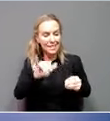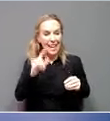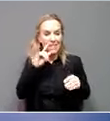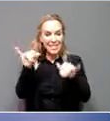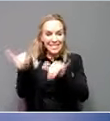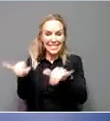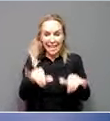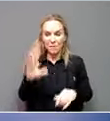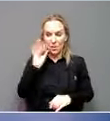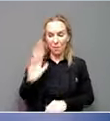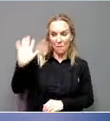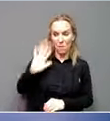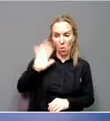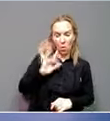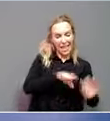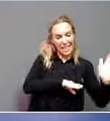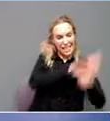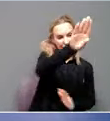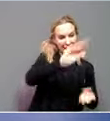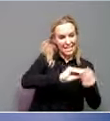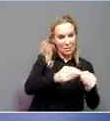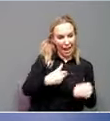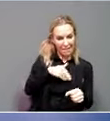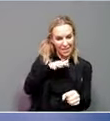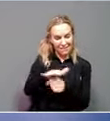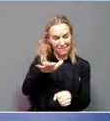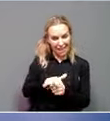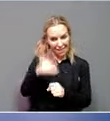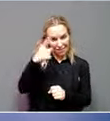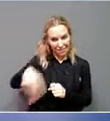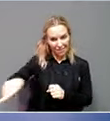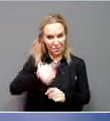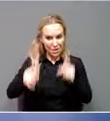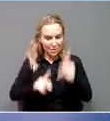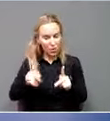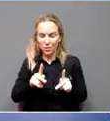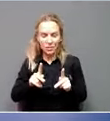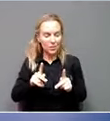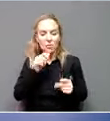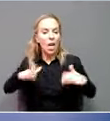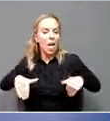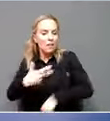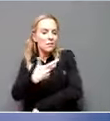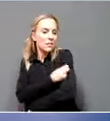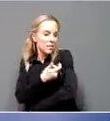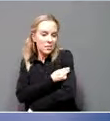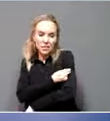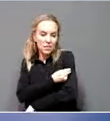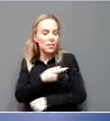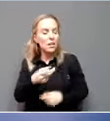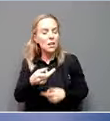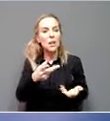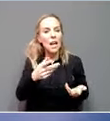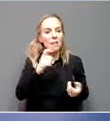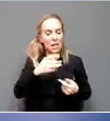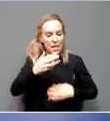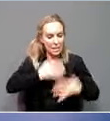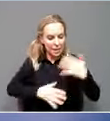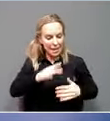have enough, and it's a lot better to get a couple of shots than to have an infusion. Chemotherapy is an